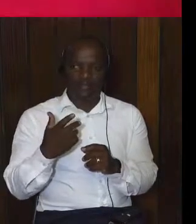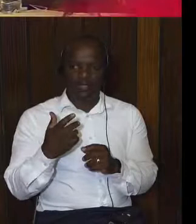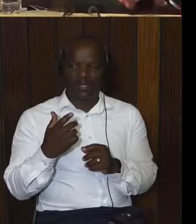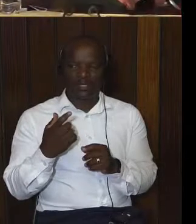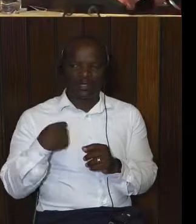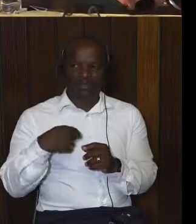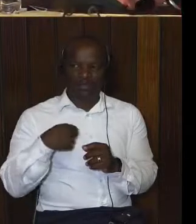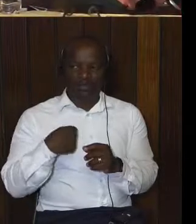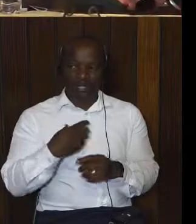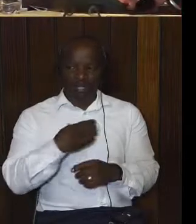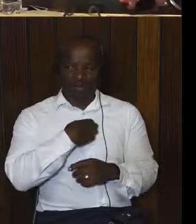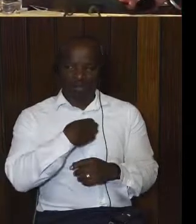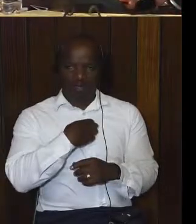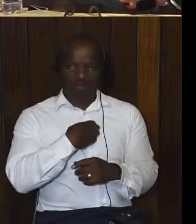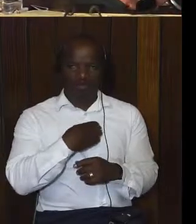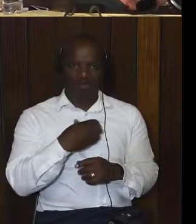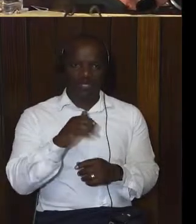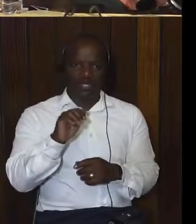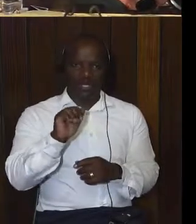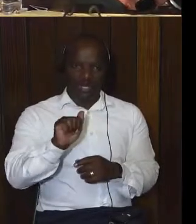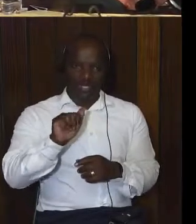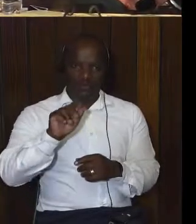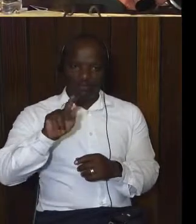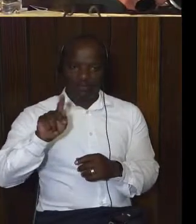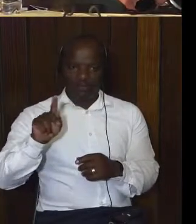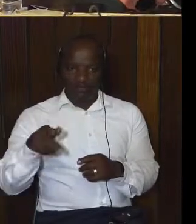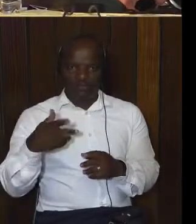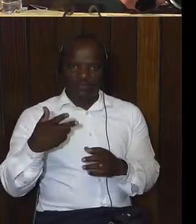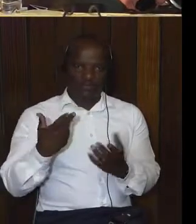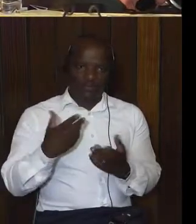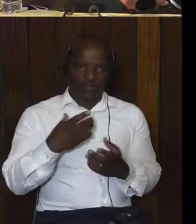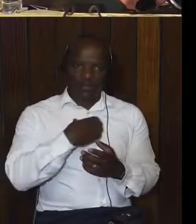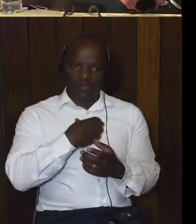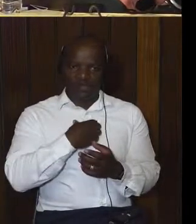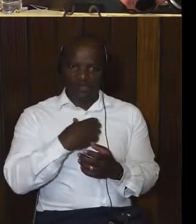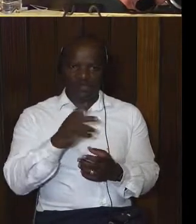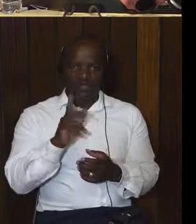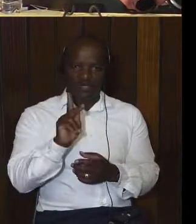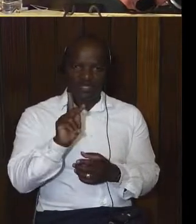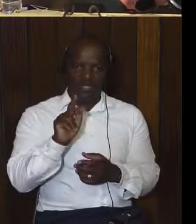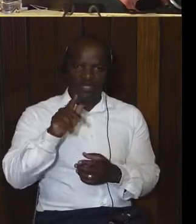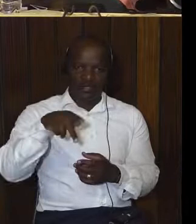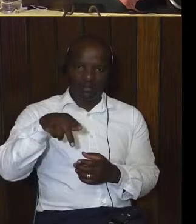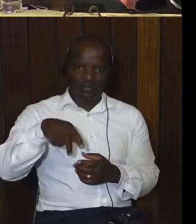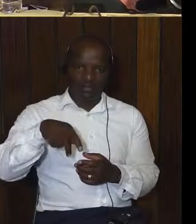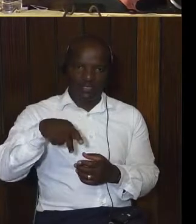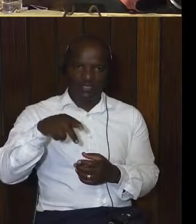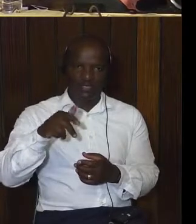APP, our own KPIs that we must deliver on.